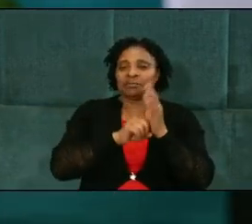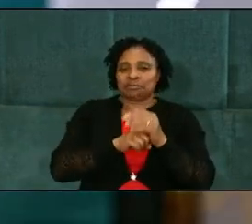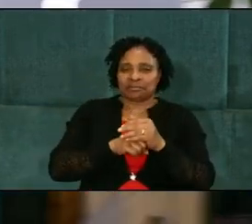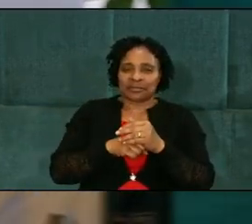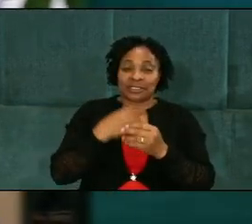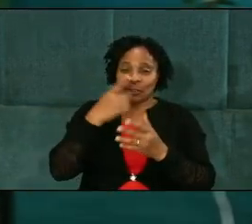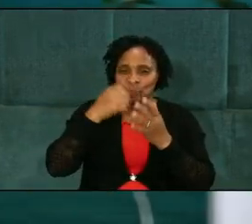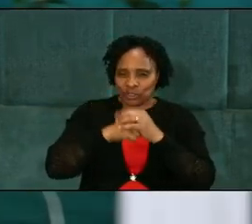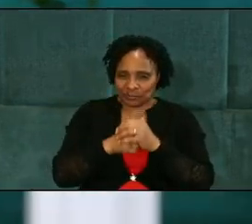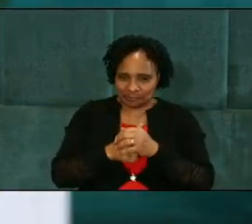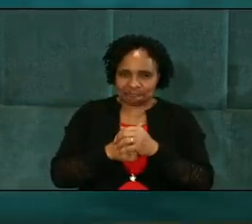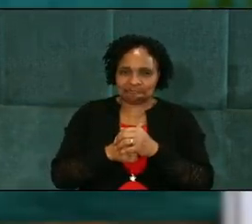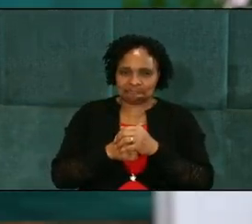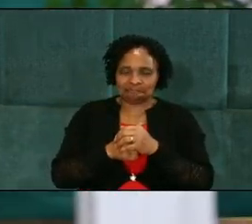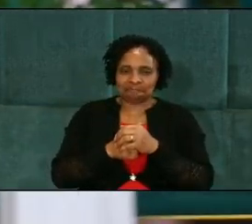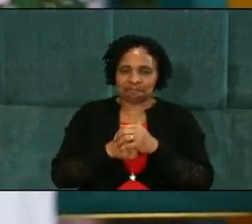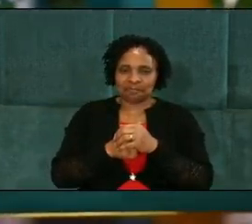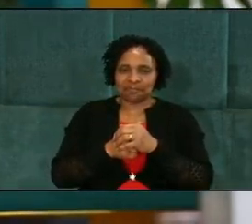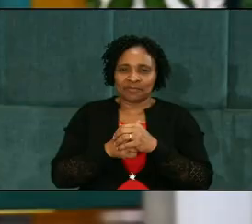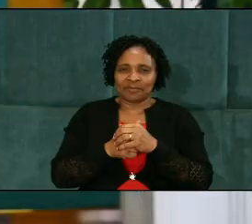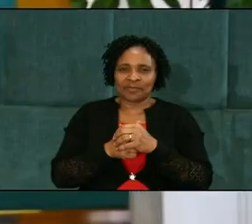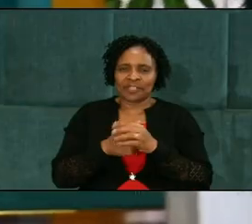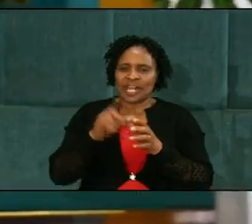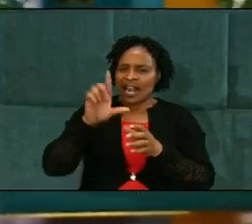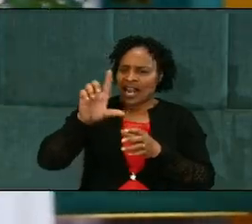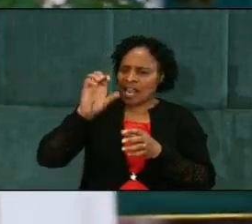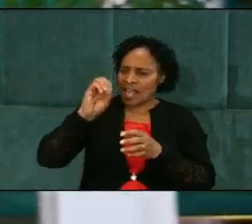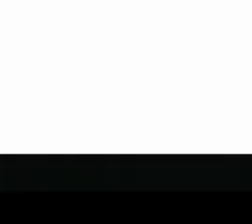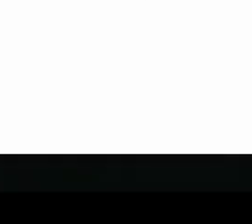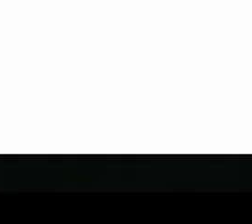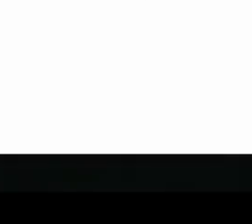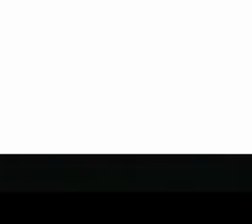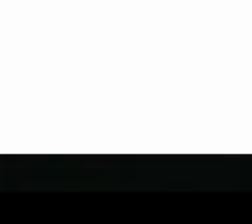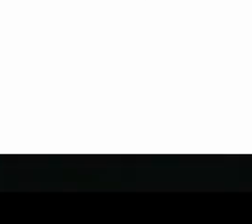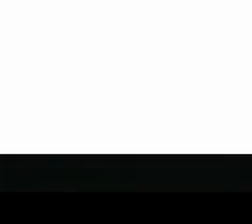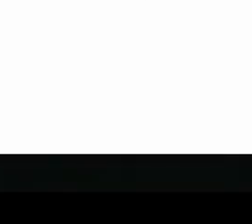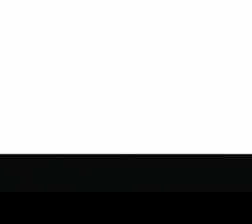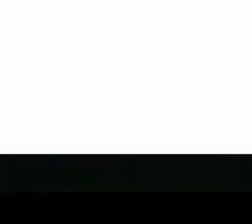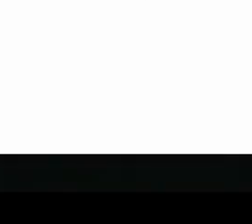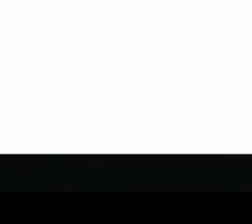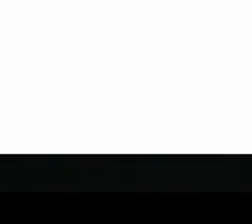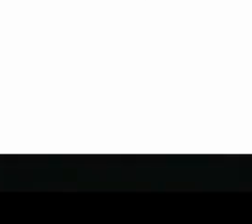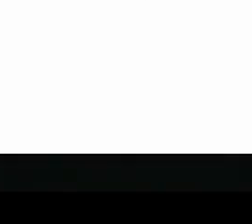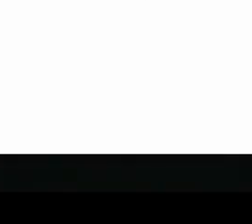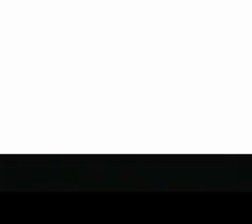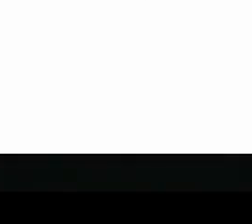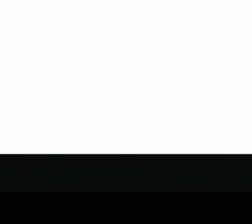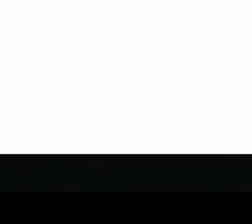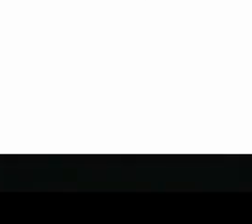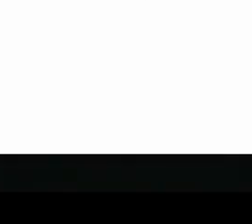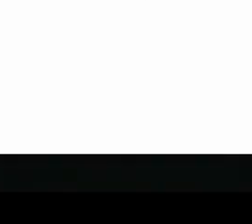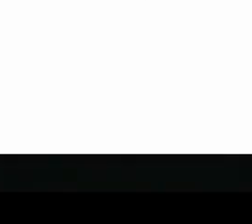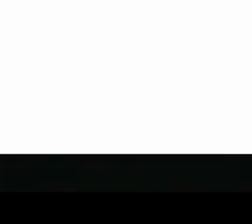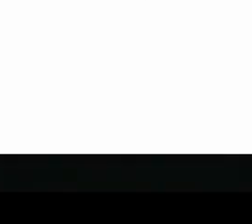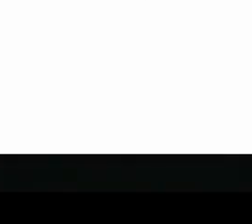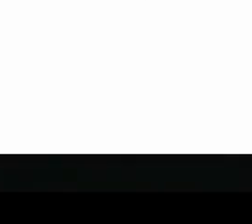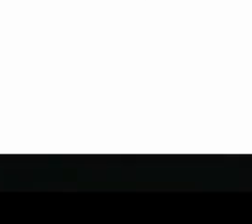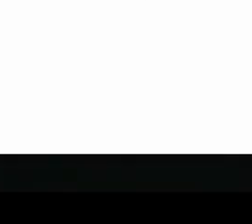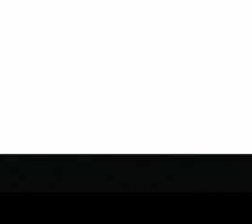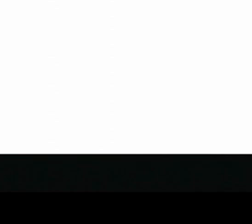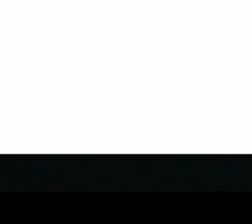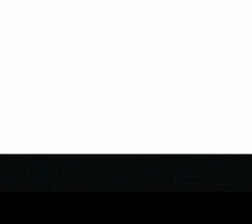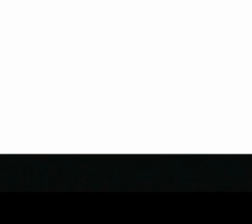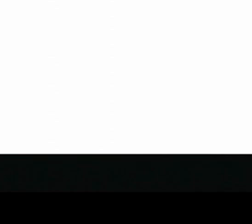what she says. The Laodicean message has its application in